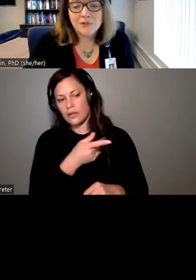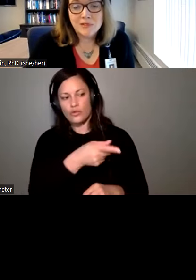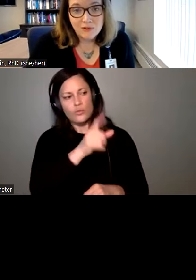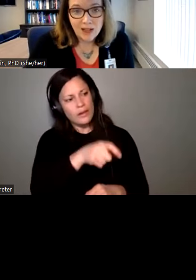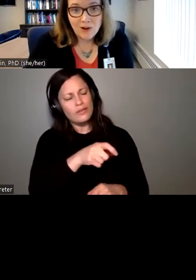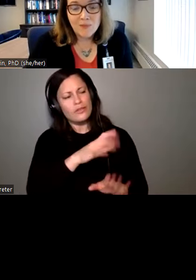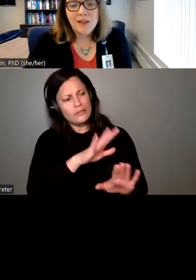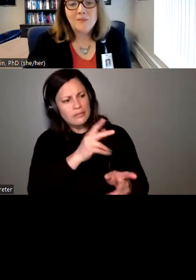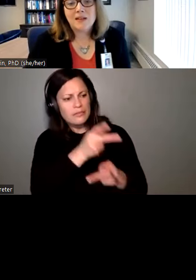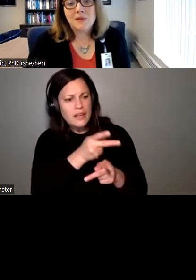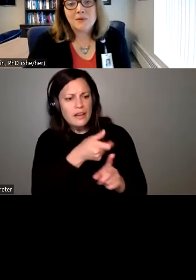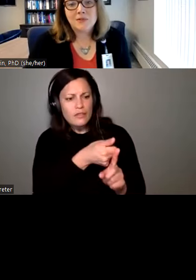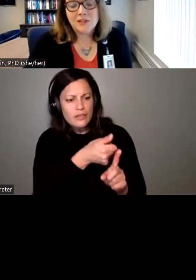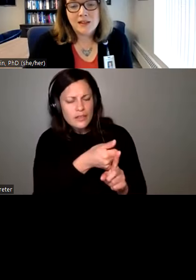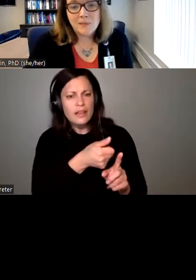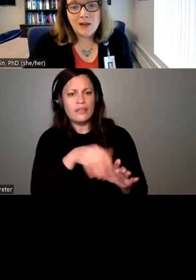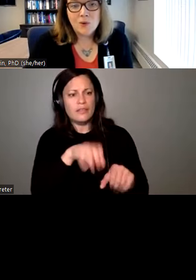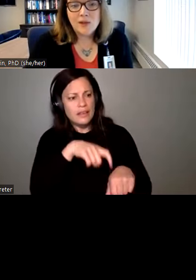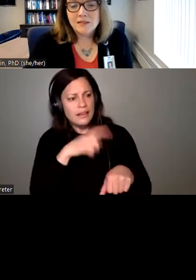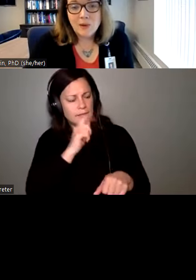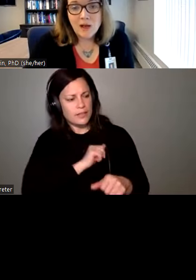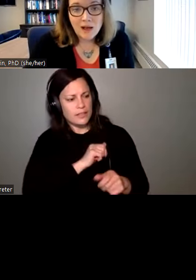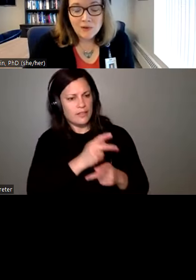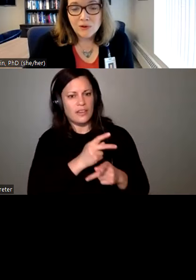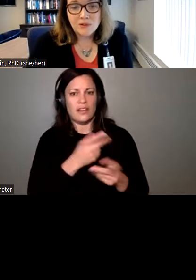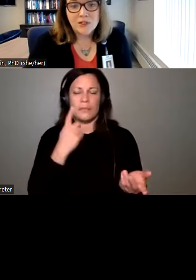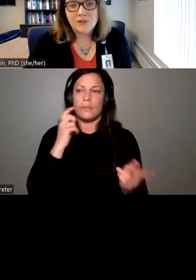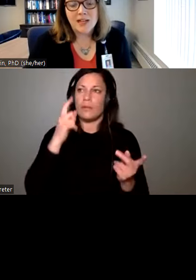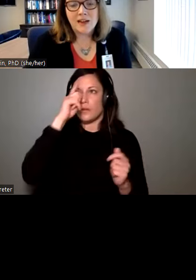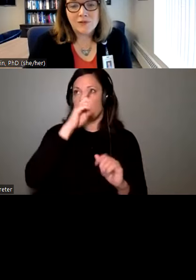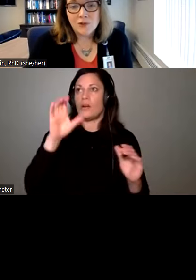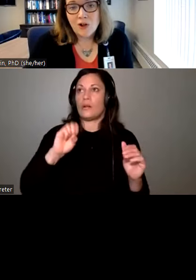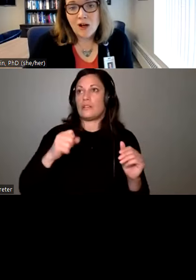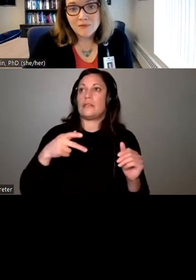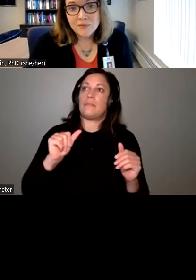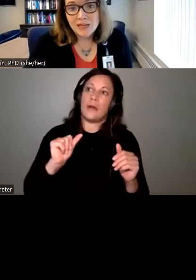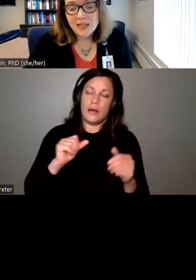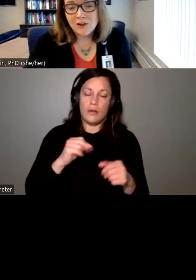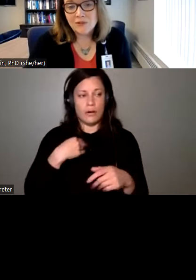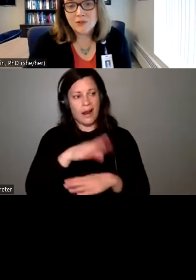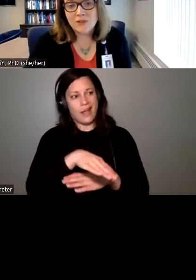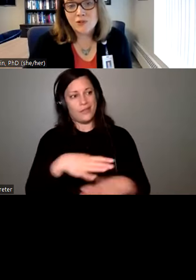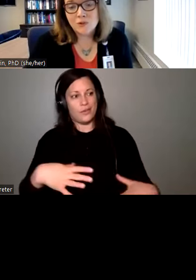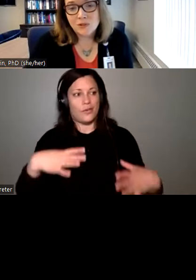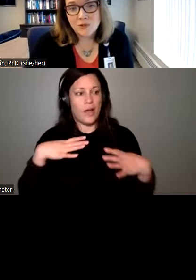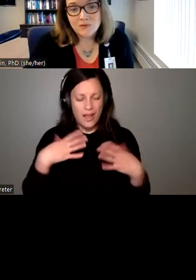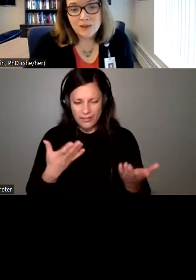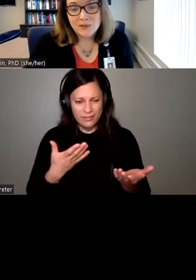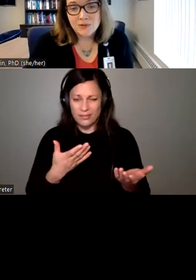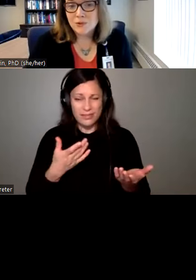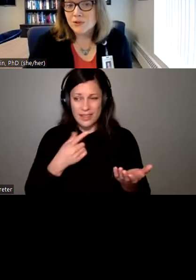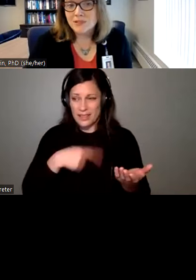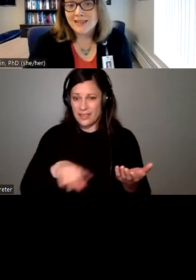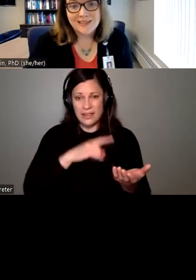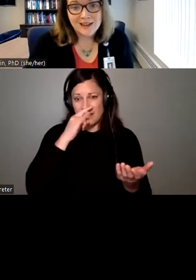take time for self-care because people start to think about going to the spa or, you know, taking an afternoon off. And for many caregivers of children with